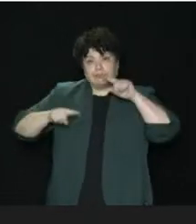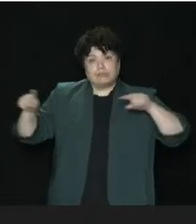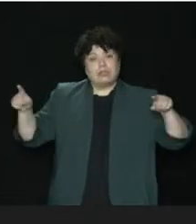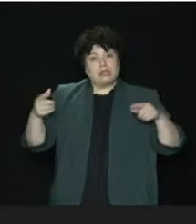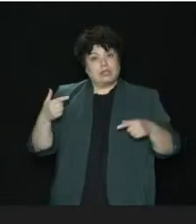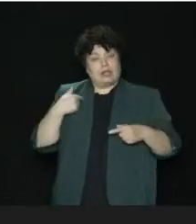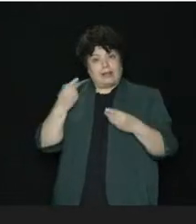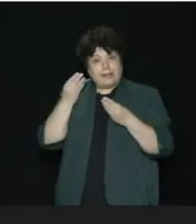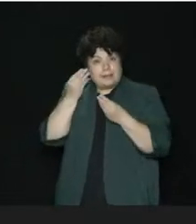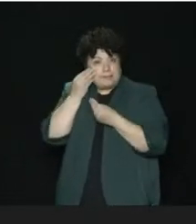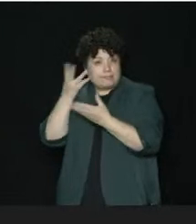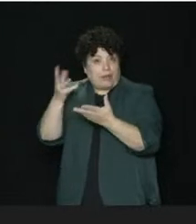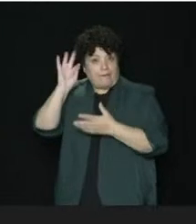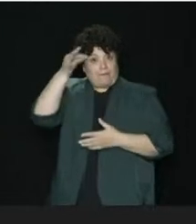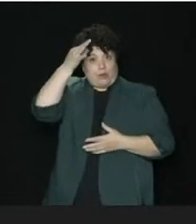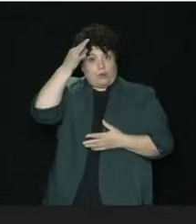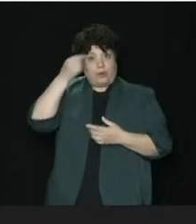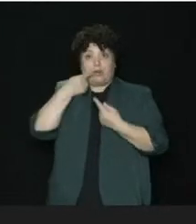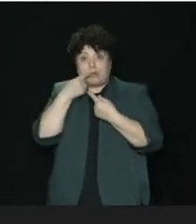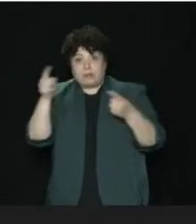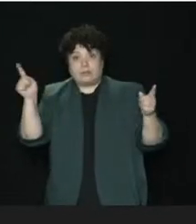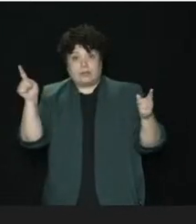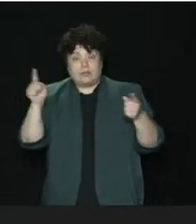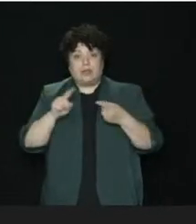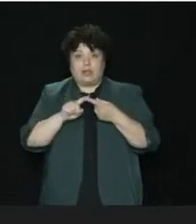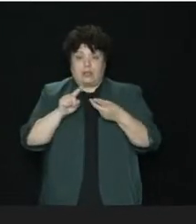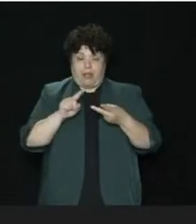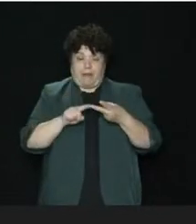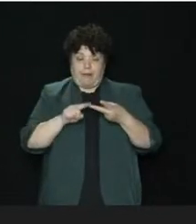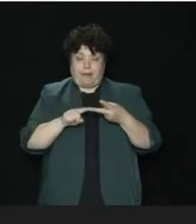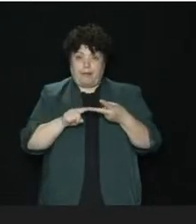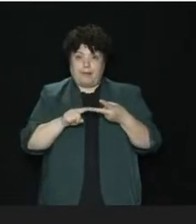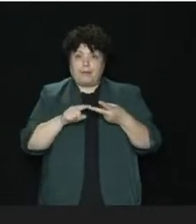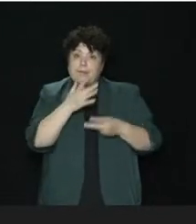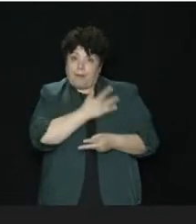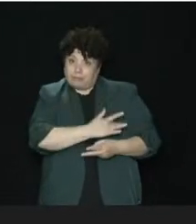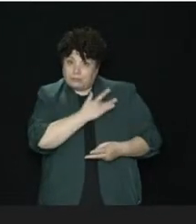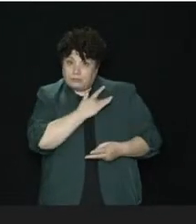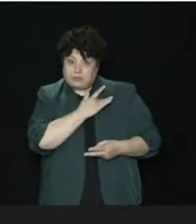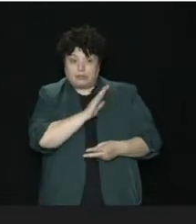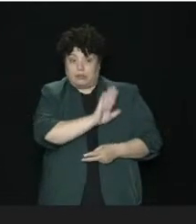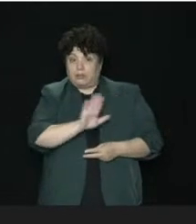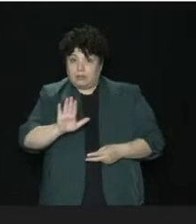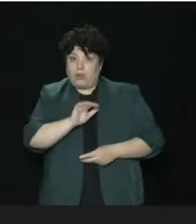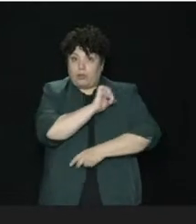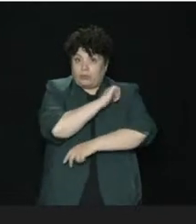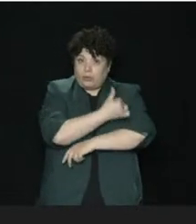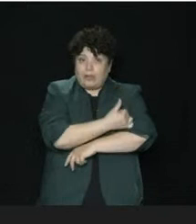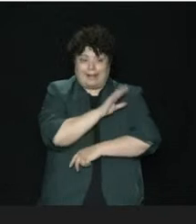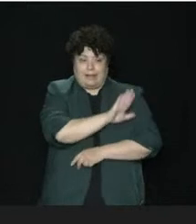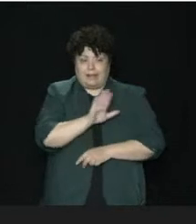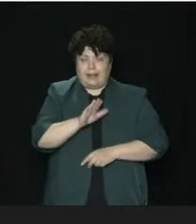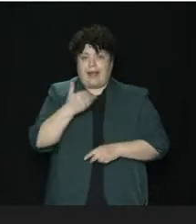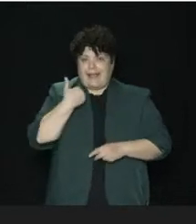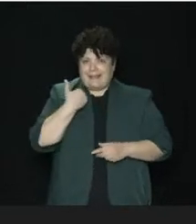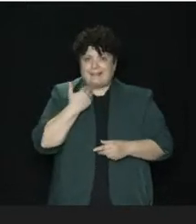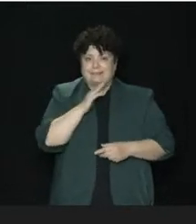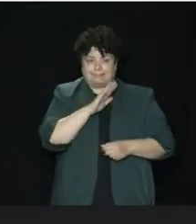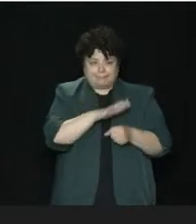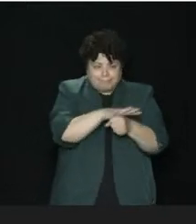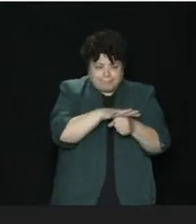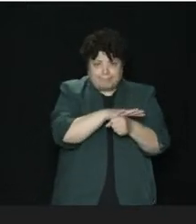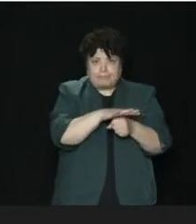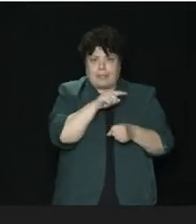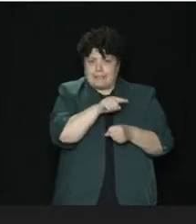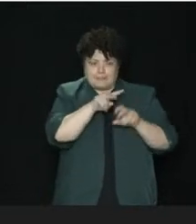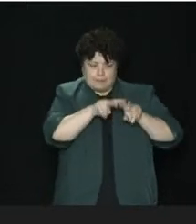federal recommendations, but also made sure that the provincial authorities, the people closest to the ground, the people